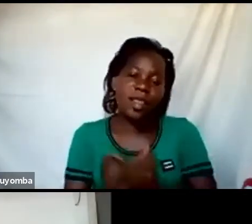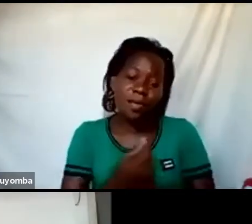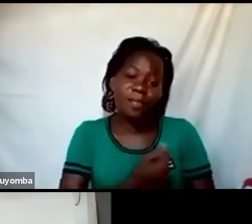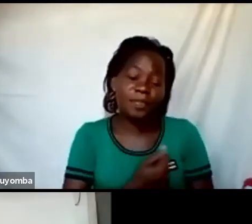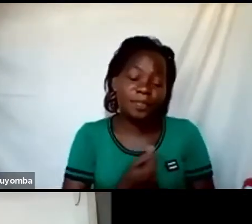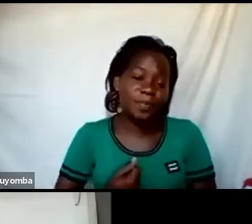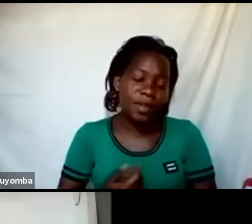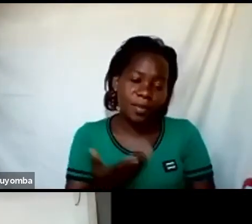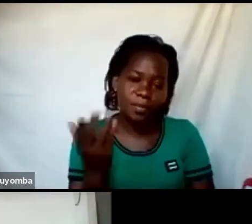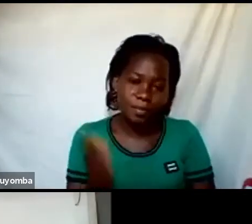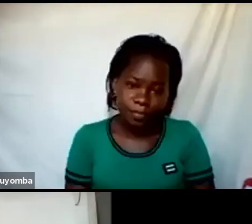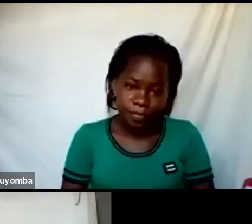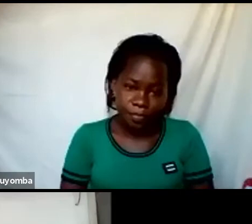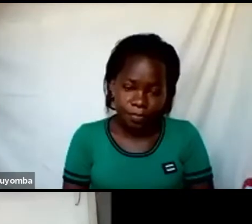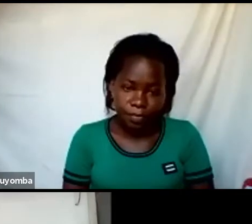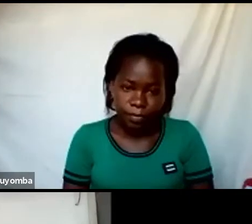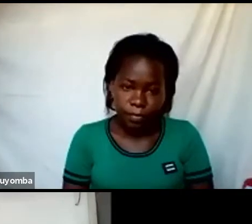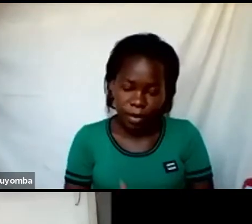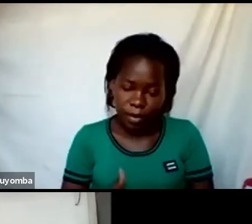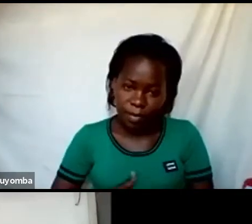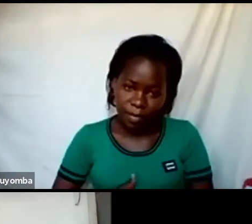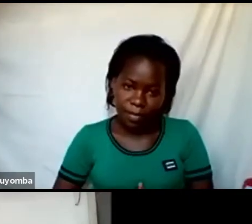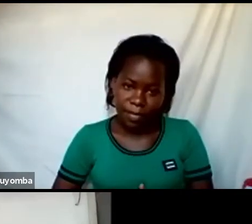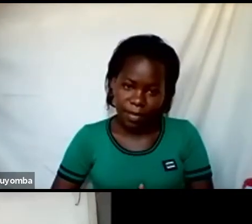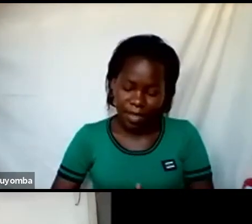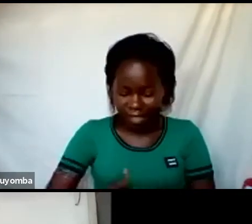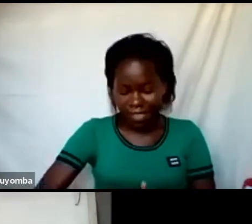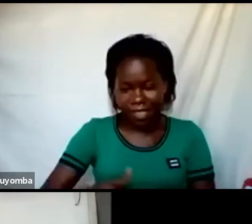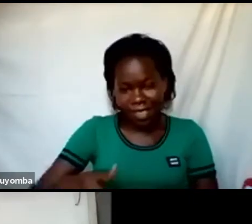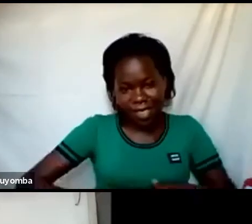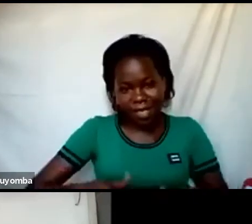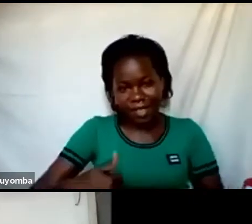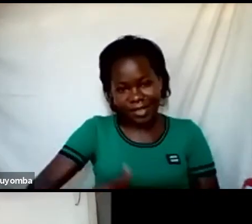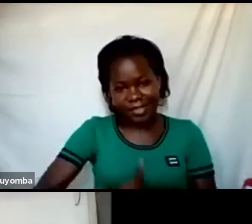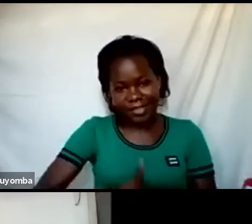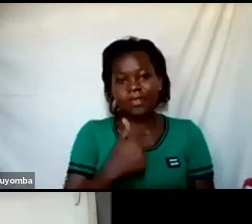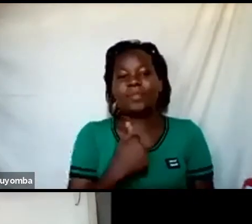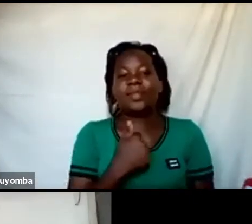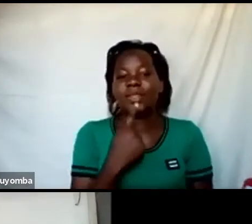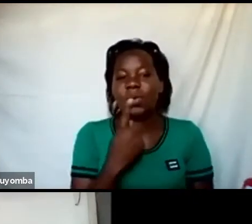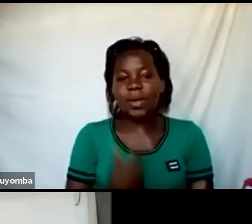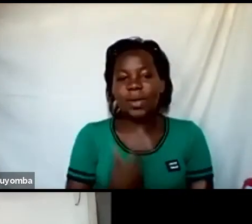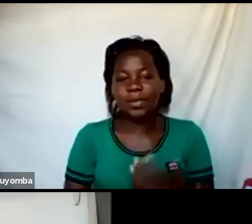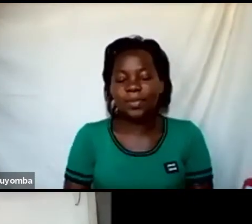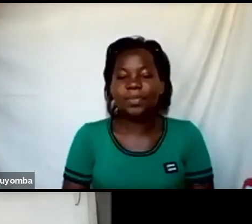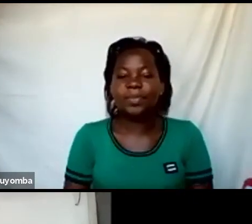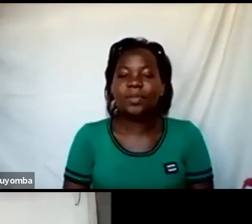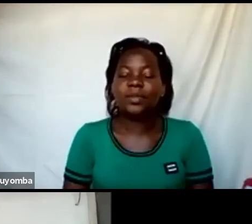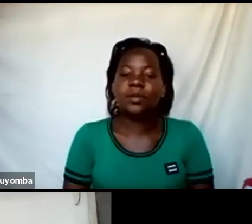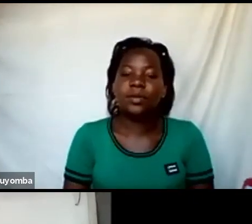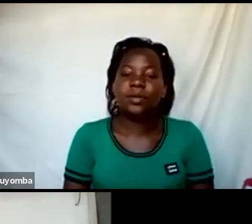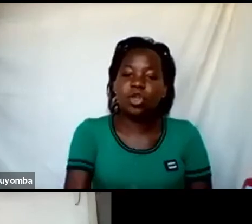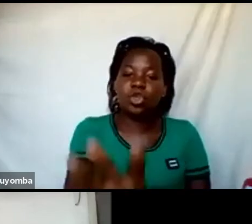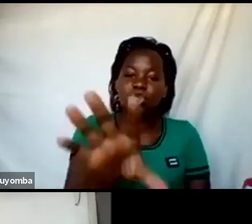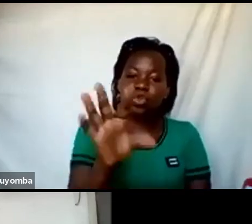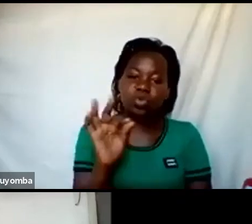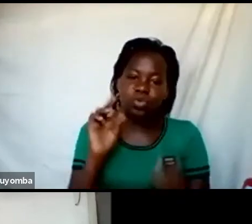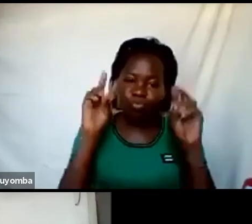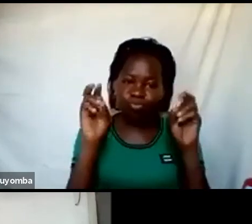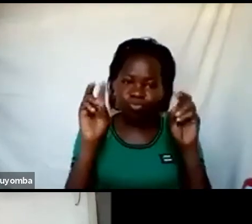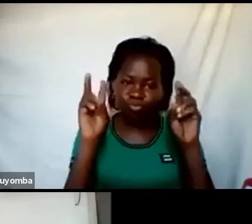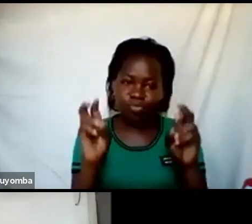My younger self, first of all, I would say choose the subject you want to do at university. What is